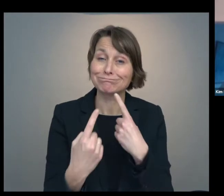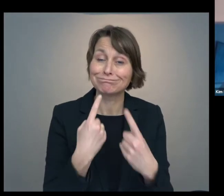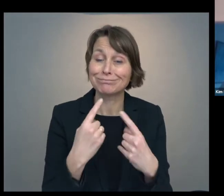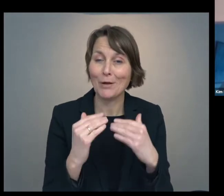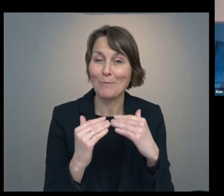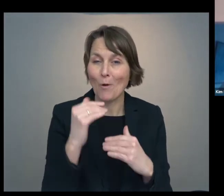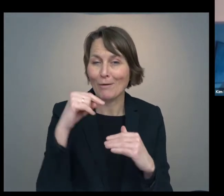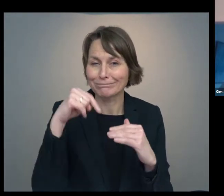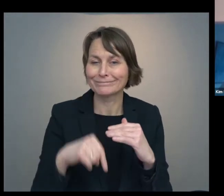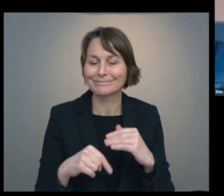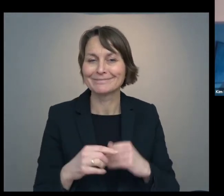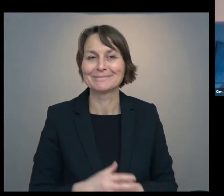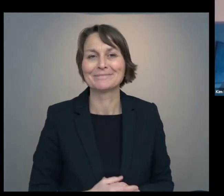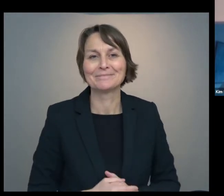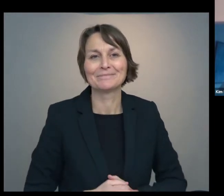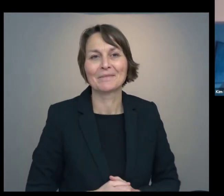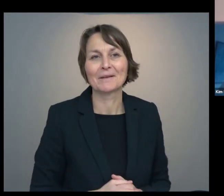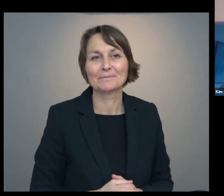actually earlier,